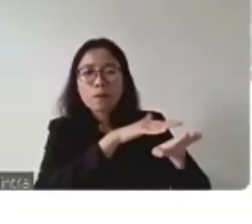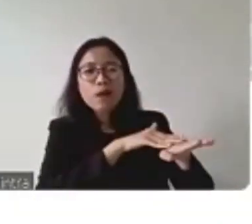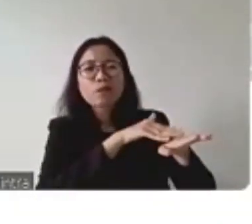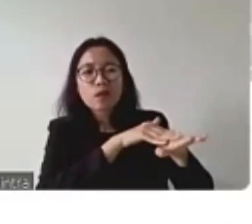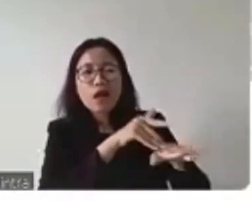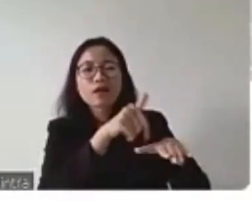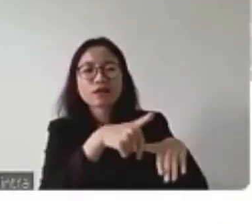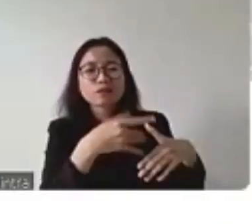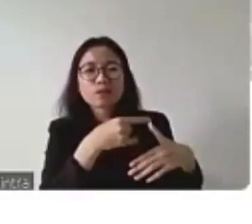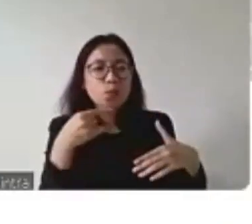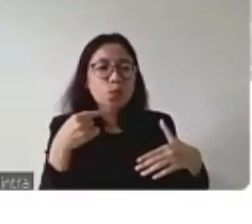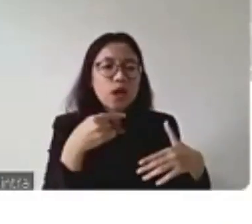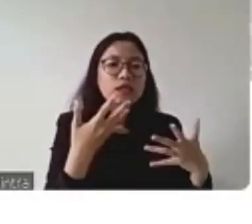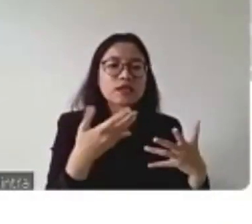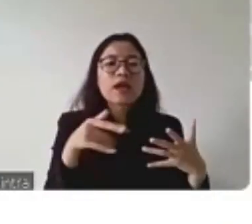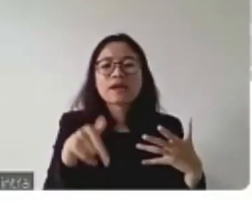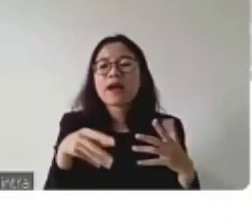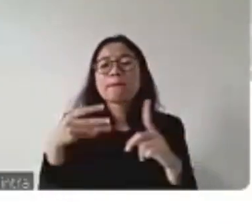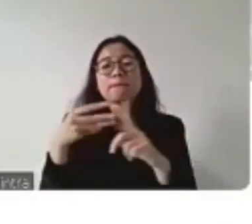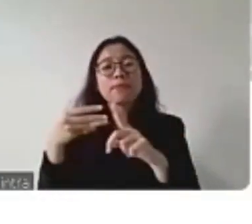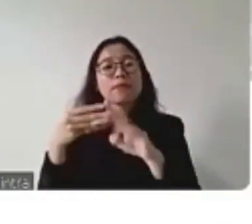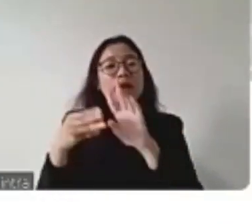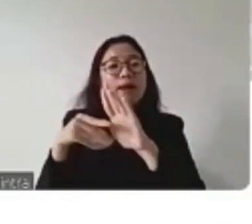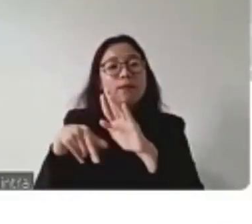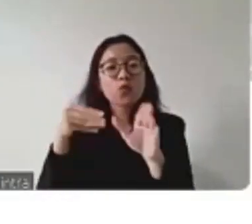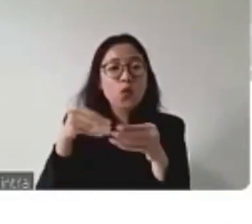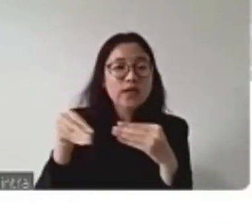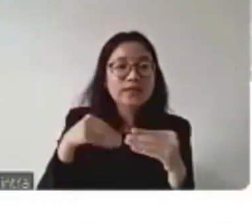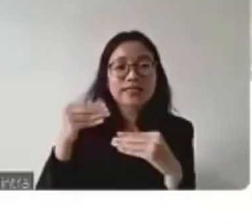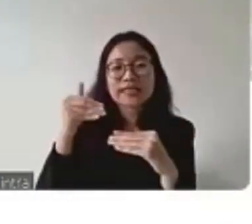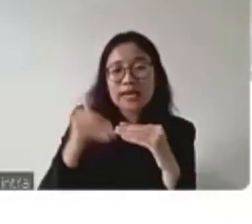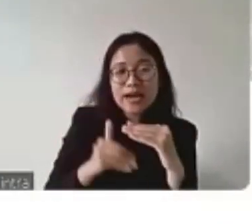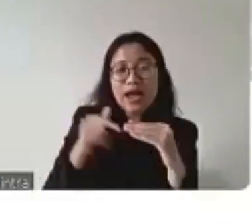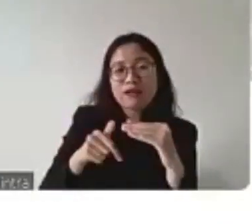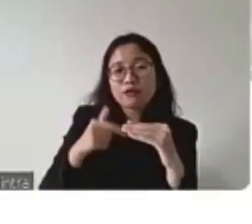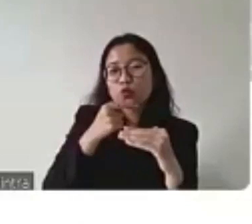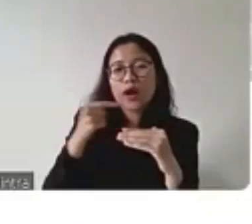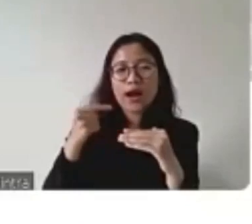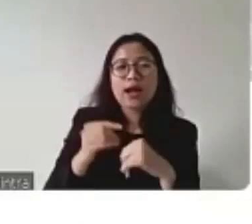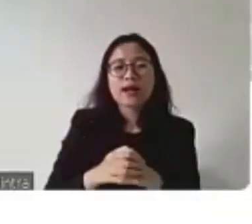effort that may support to the cleaner